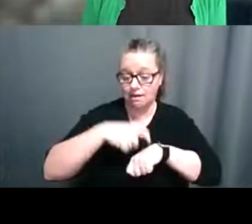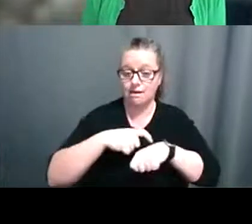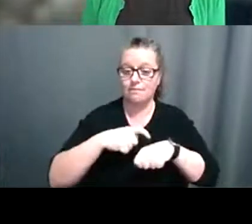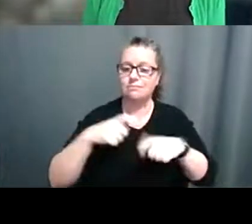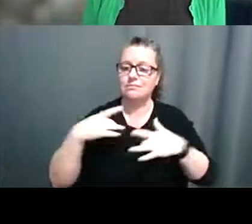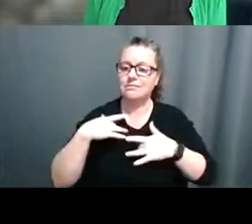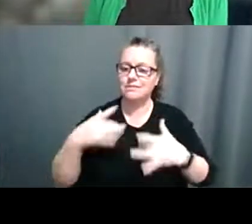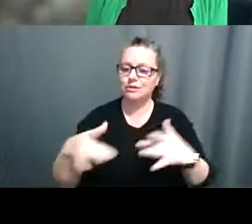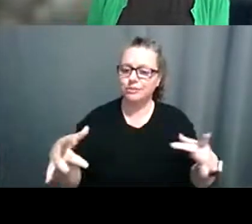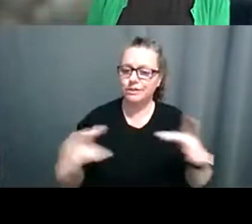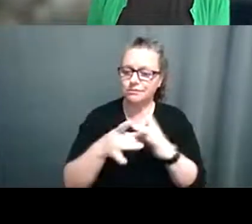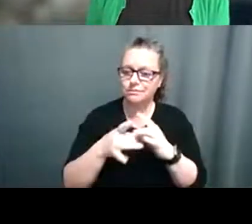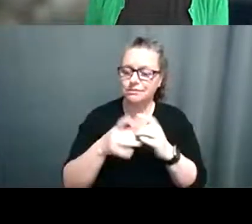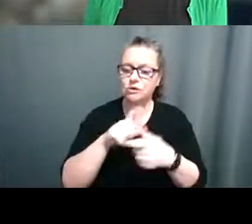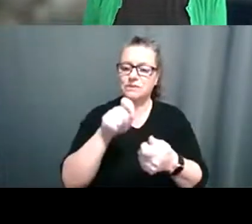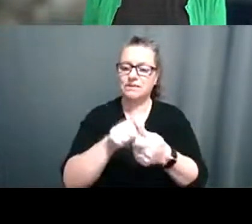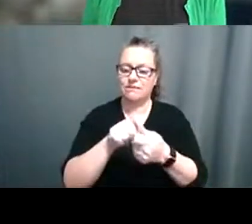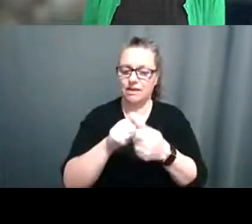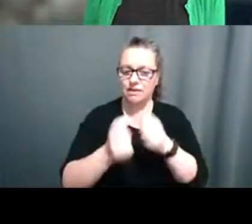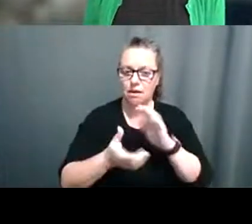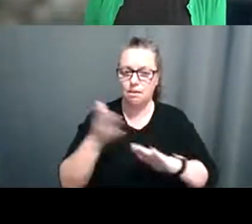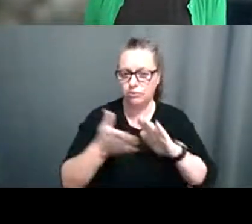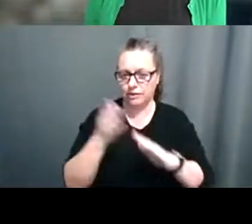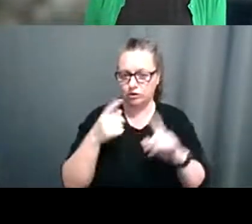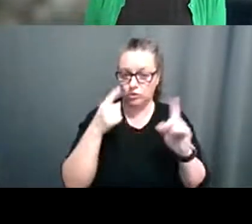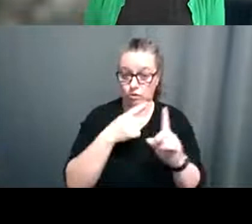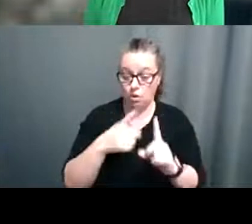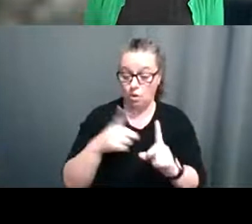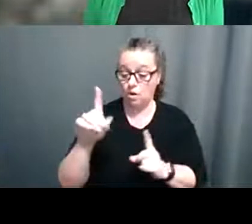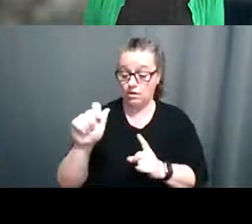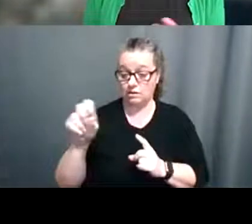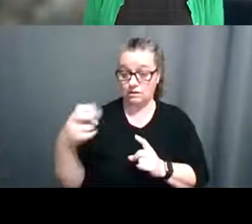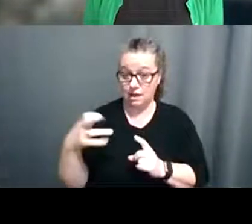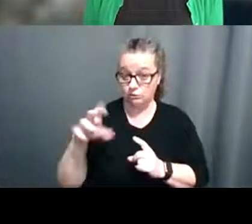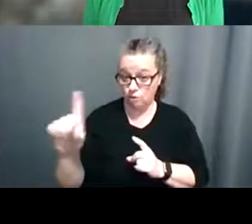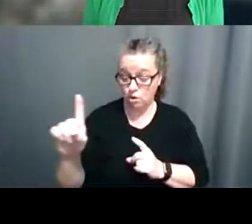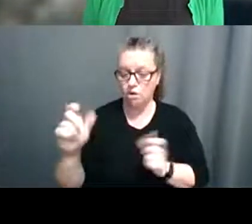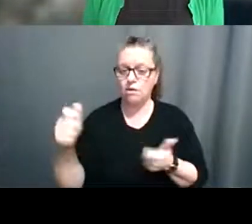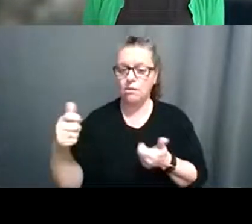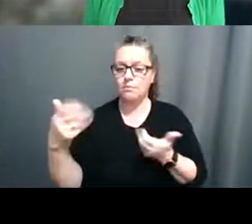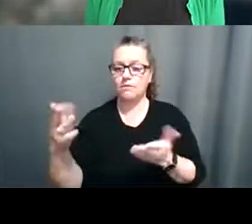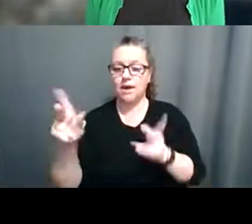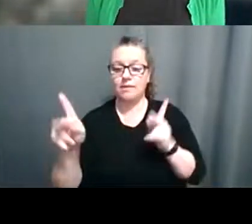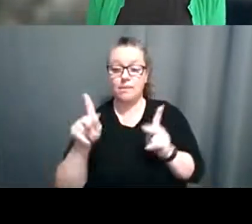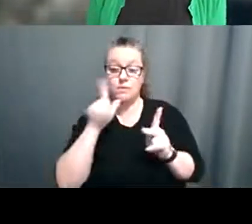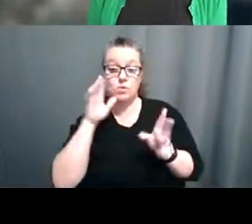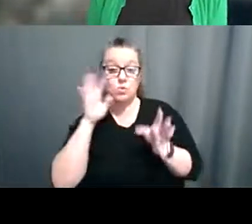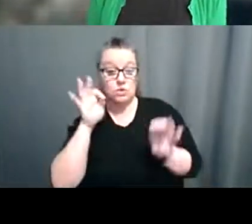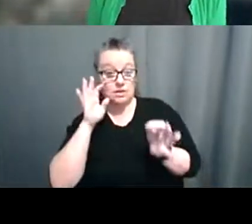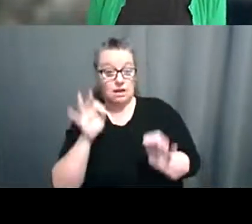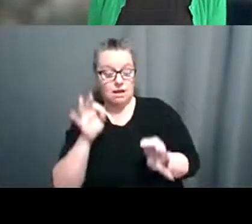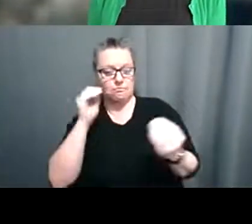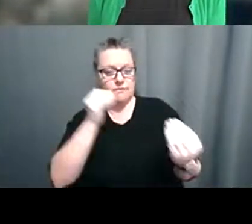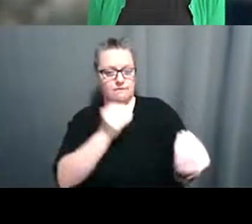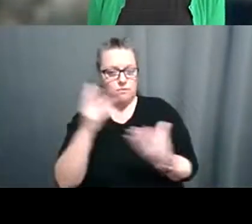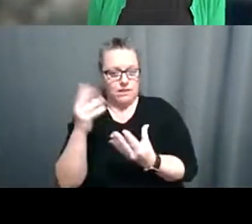to specific operational goals. Dashboards provide leadership and other decision makers information needed to